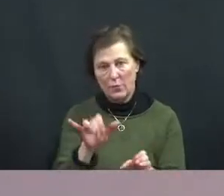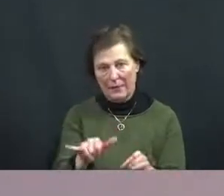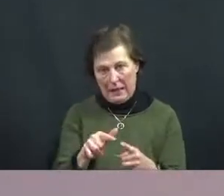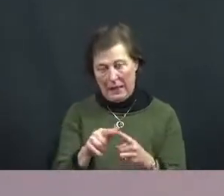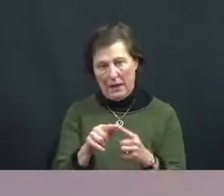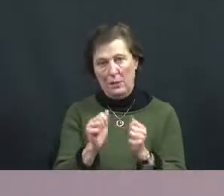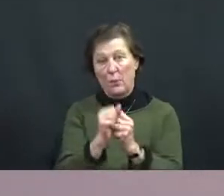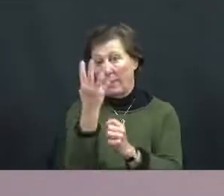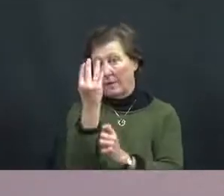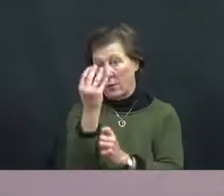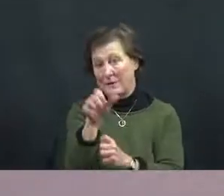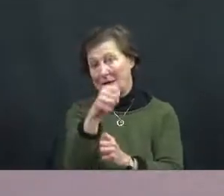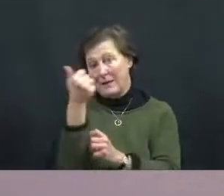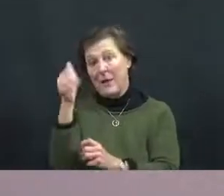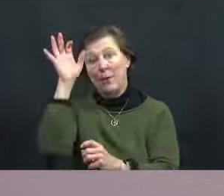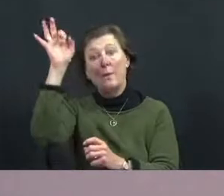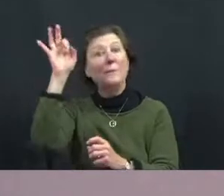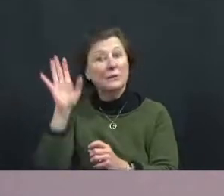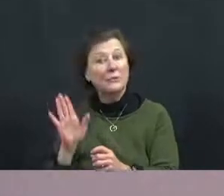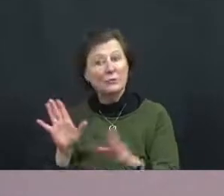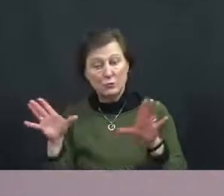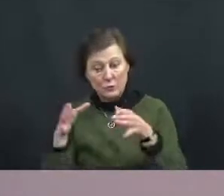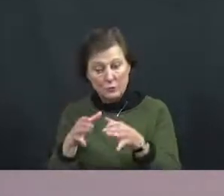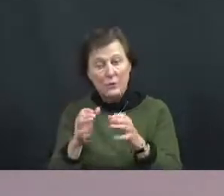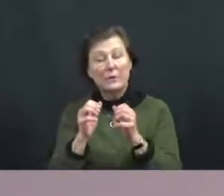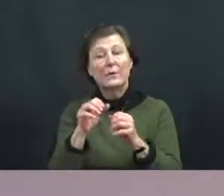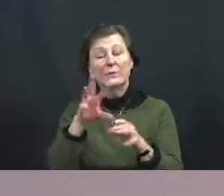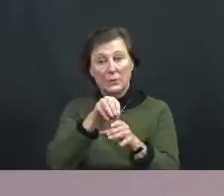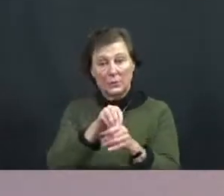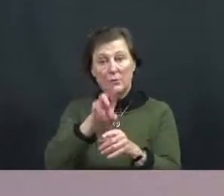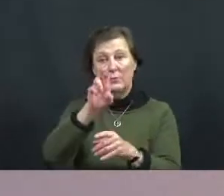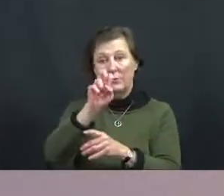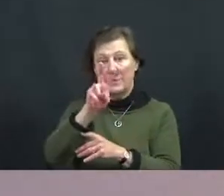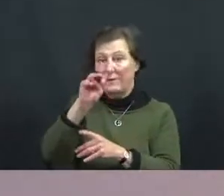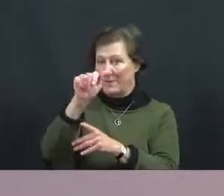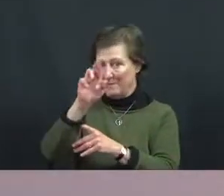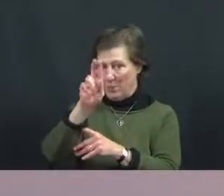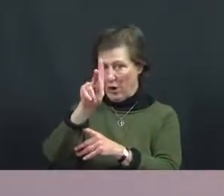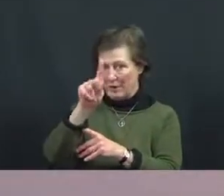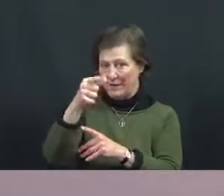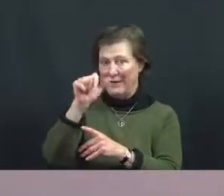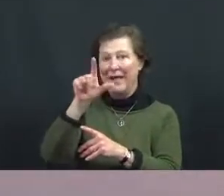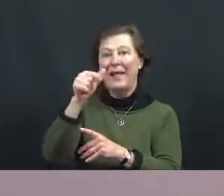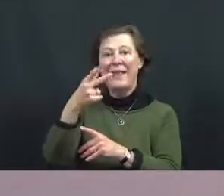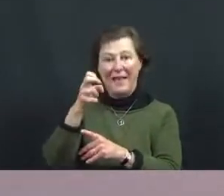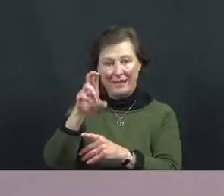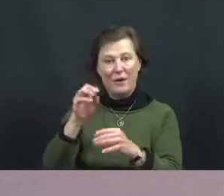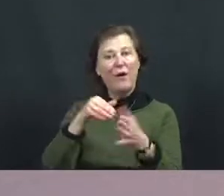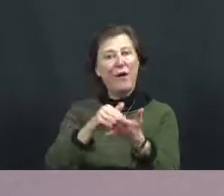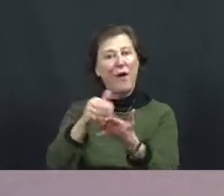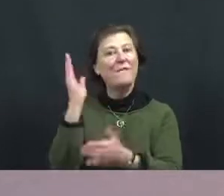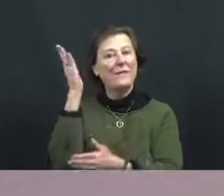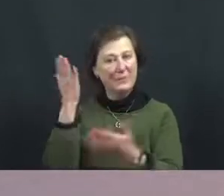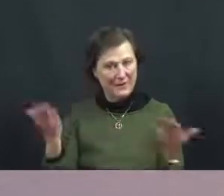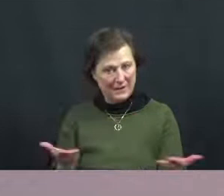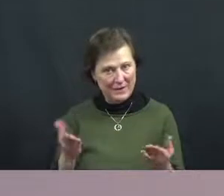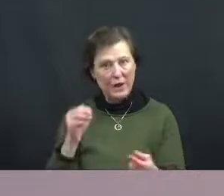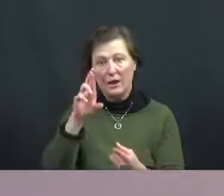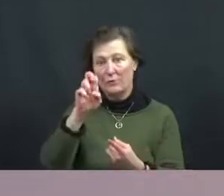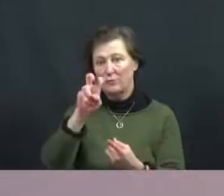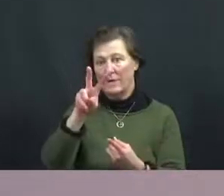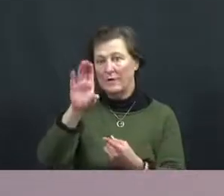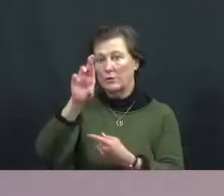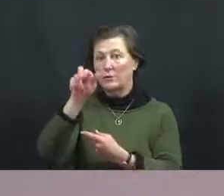with 14 other ministers, including the Reverend Mark Gallagher, who has often spoken from our pulpit, and also the Reverend Craig